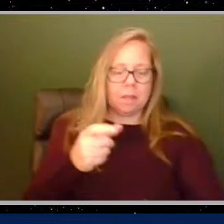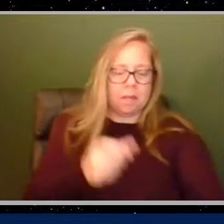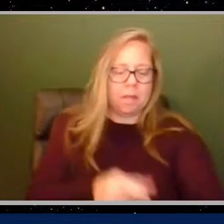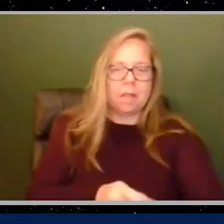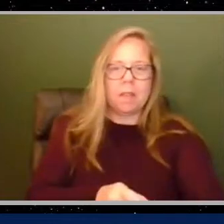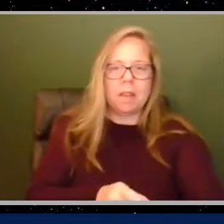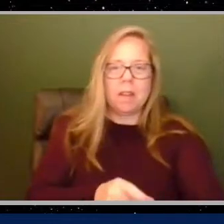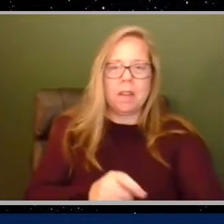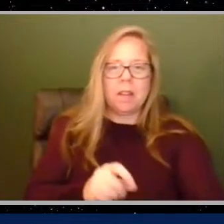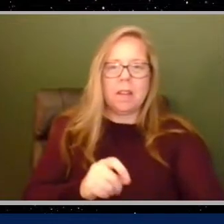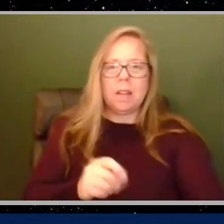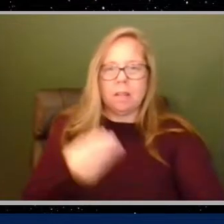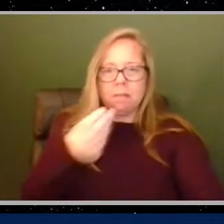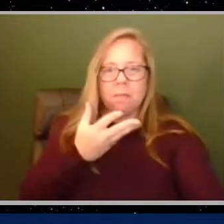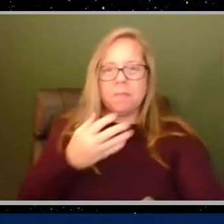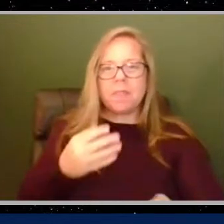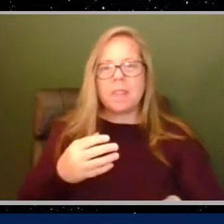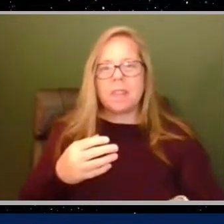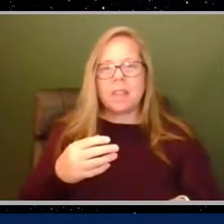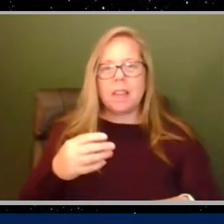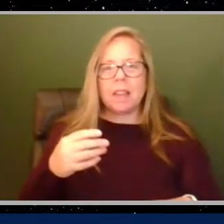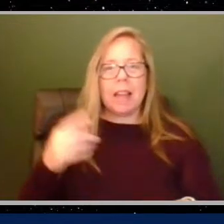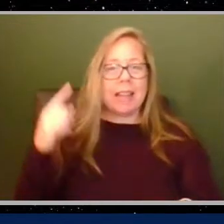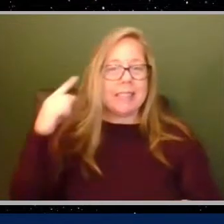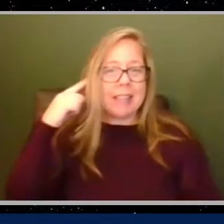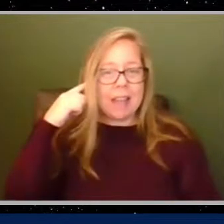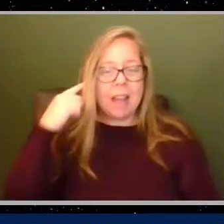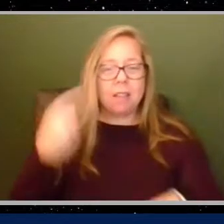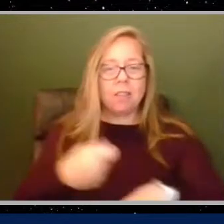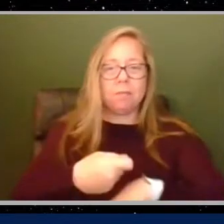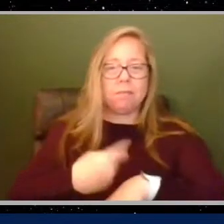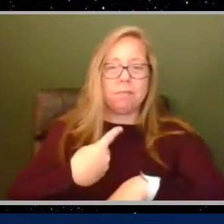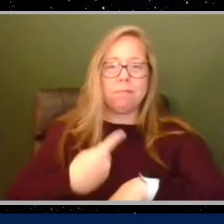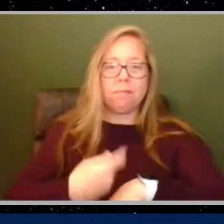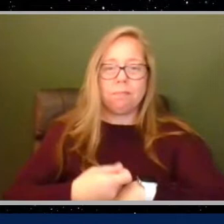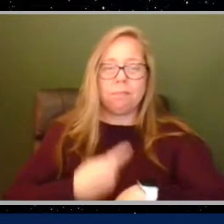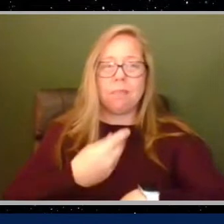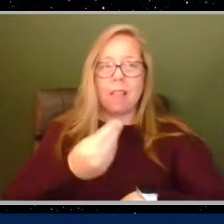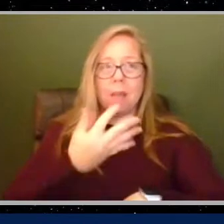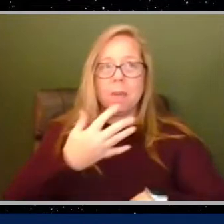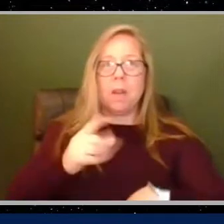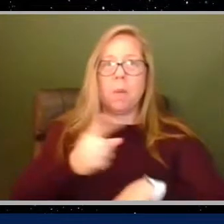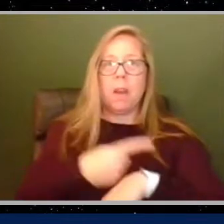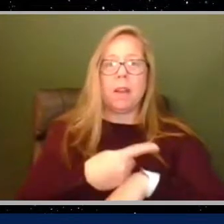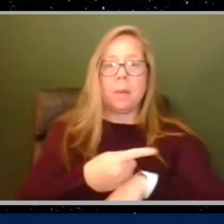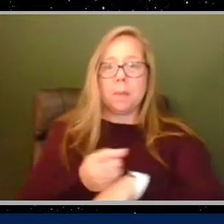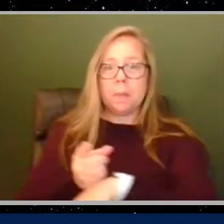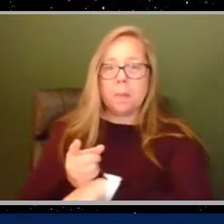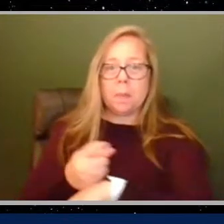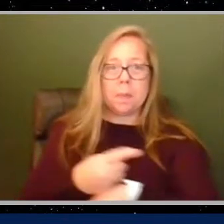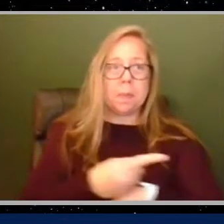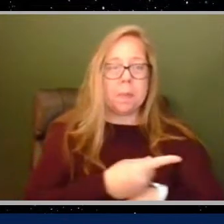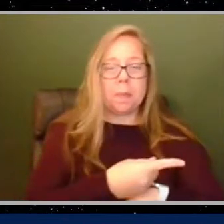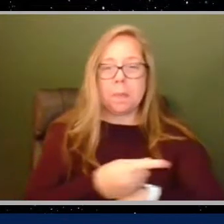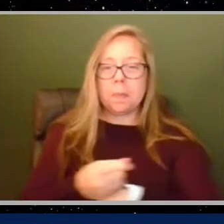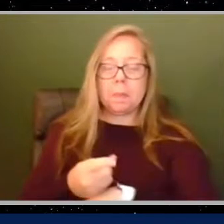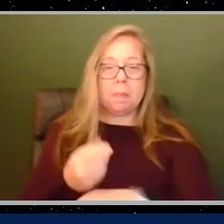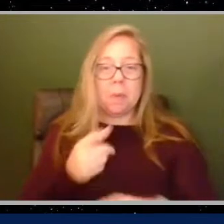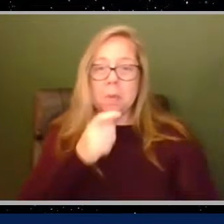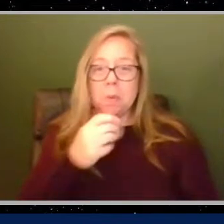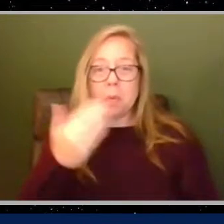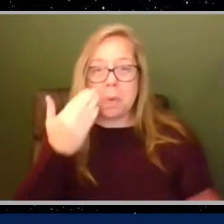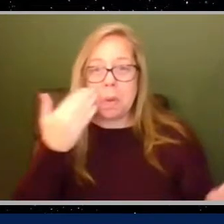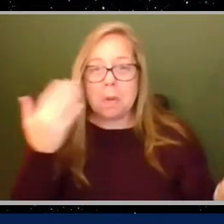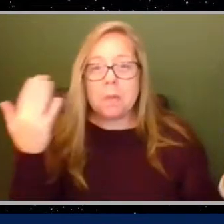sort, to indicate where you are on the plane. Who knows? We probably need more flights for that kind of stuff,